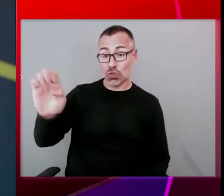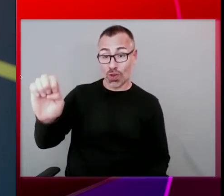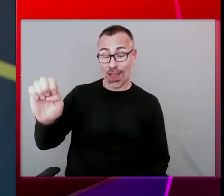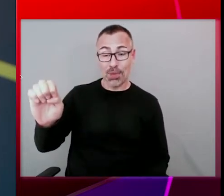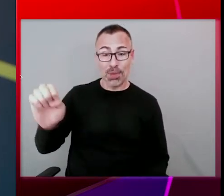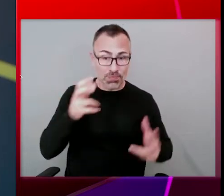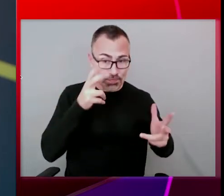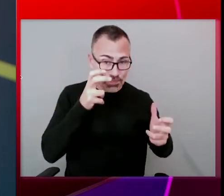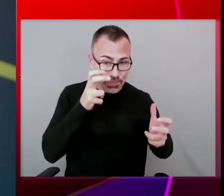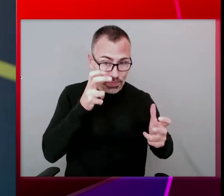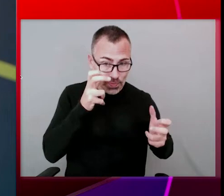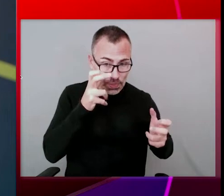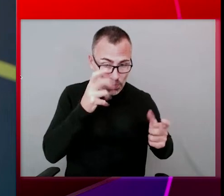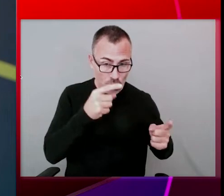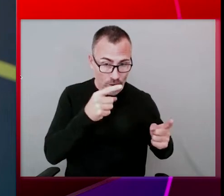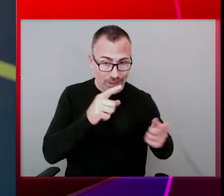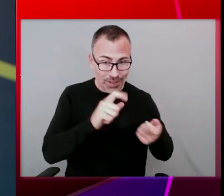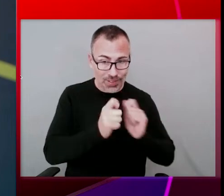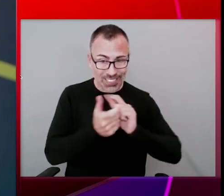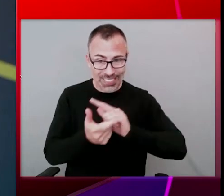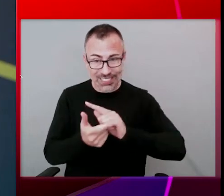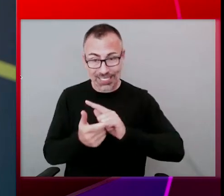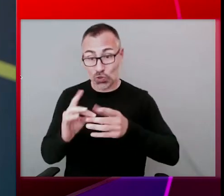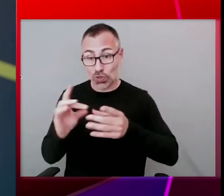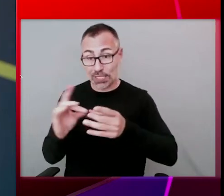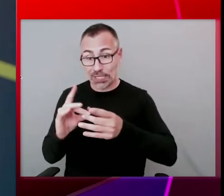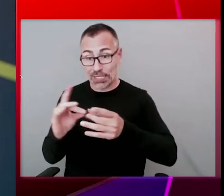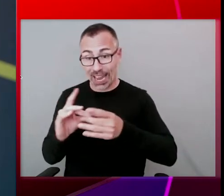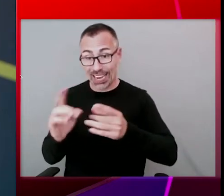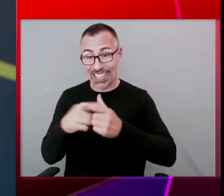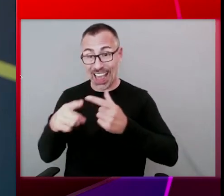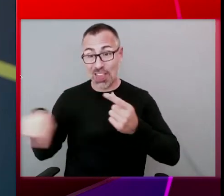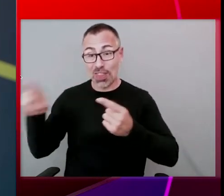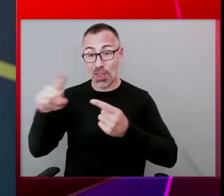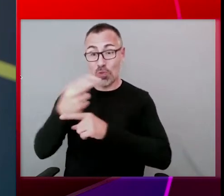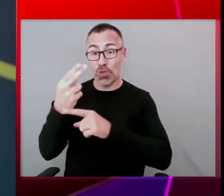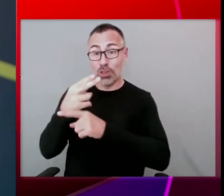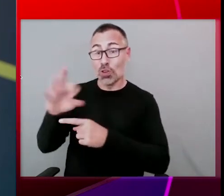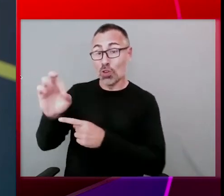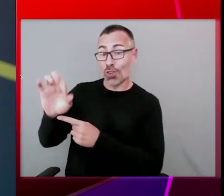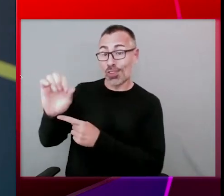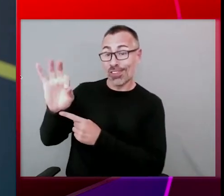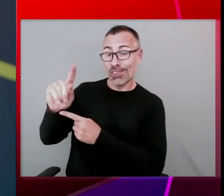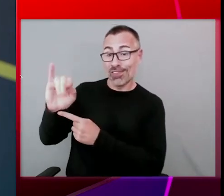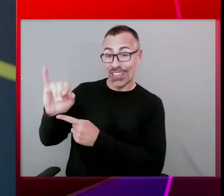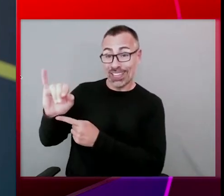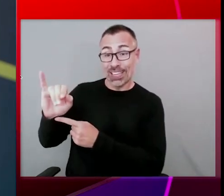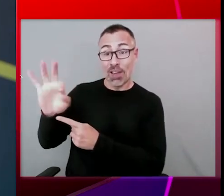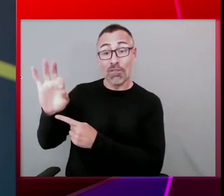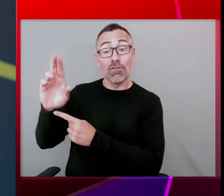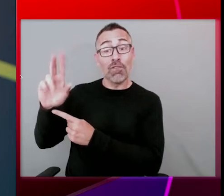into text, and then we can stylize it with a graffiti style font and paint it on the wall.